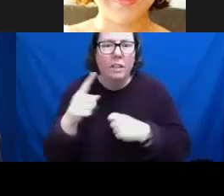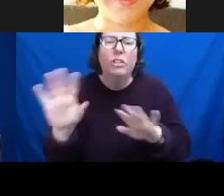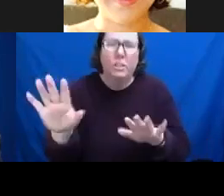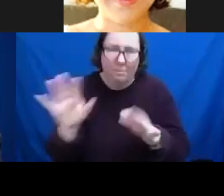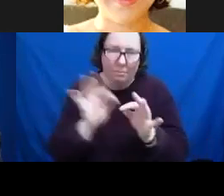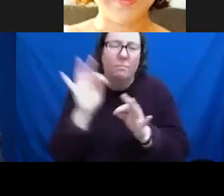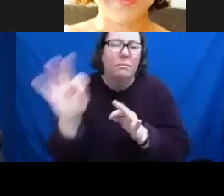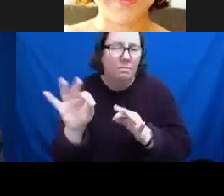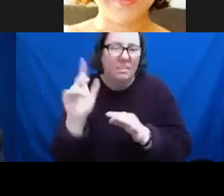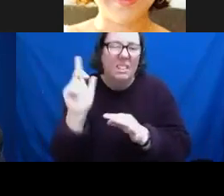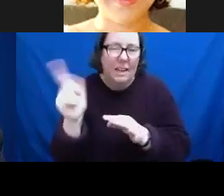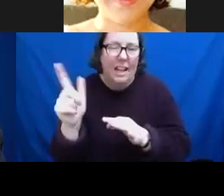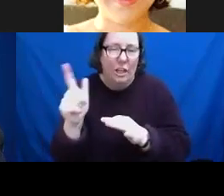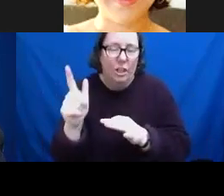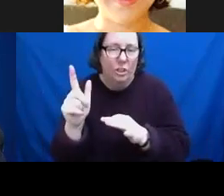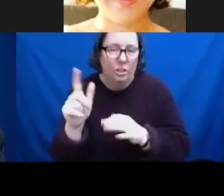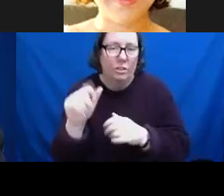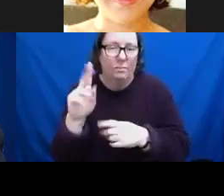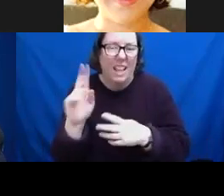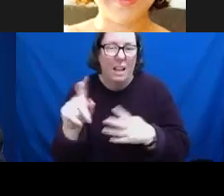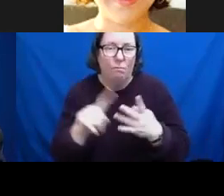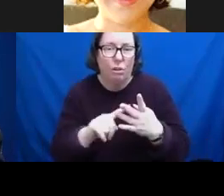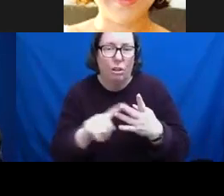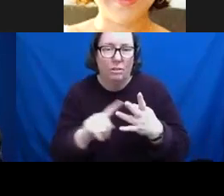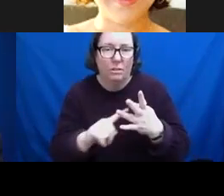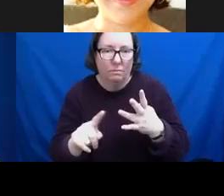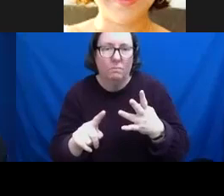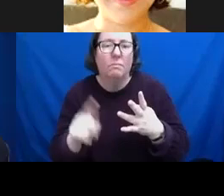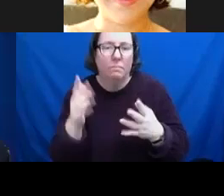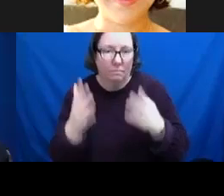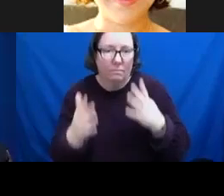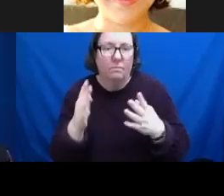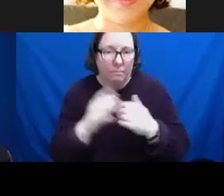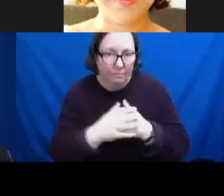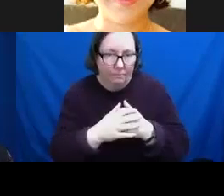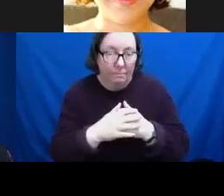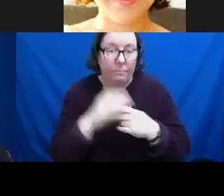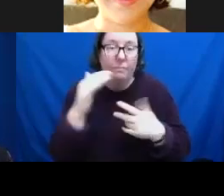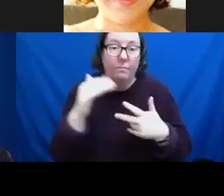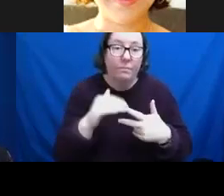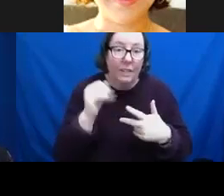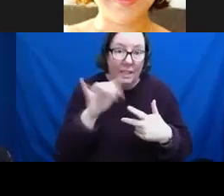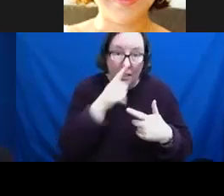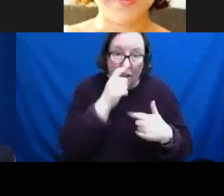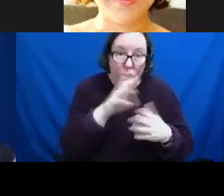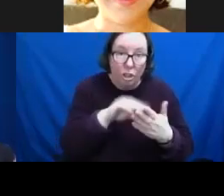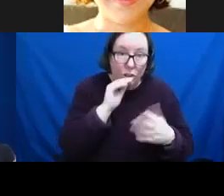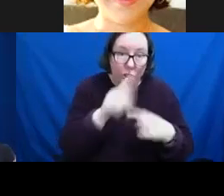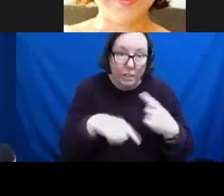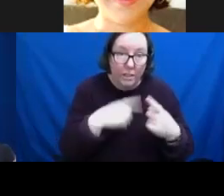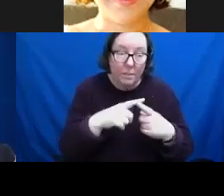intentional. They won't receive anything until probably mid-April. Second, if you're interested in learning more